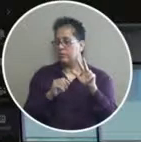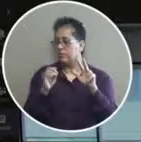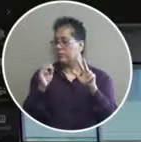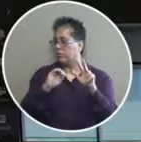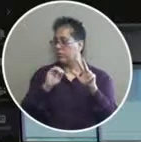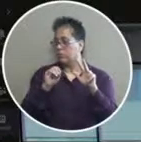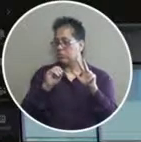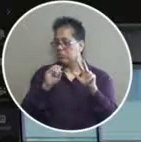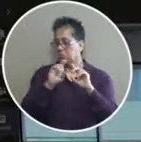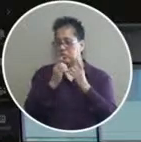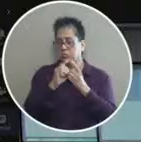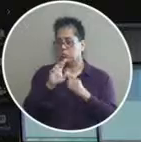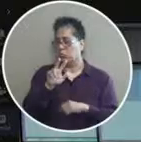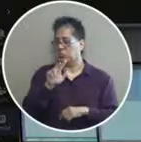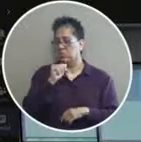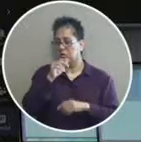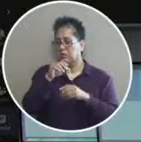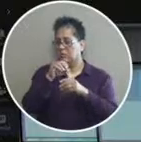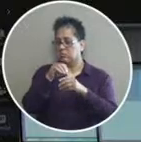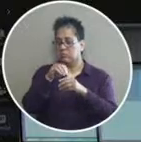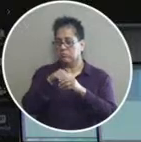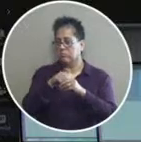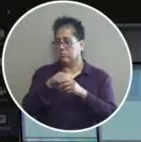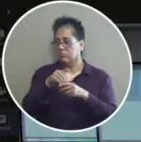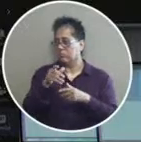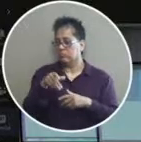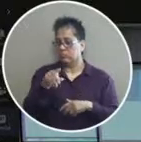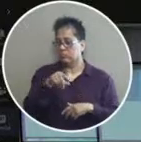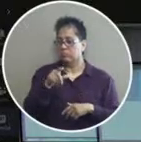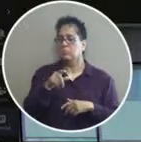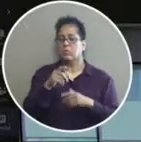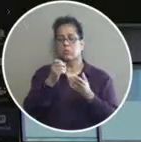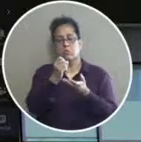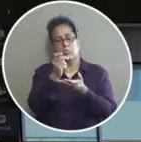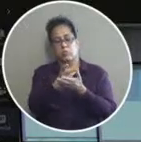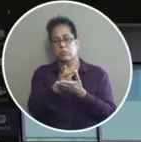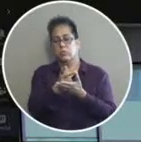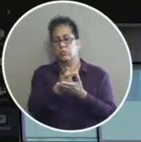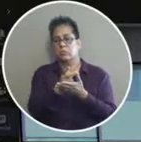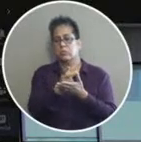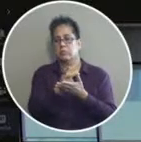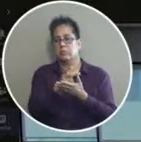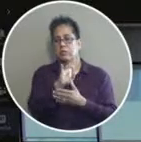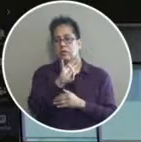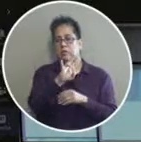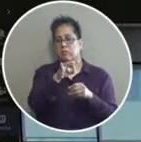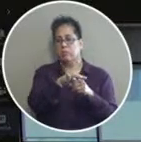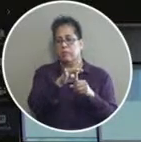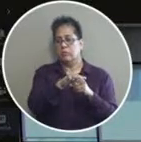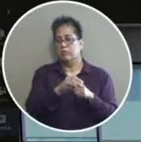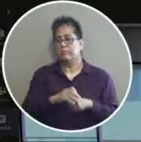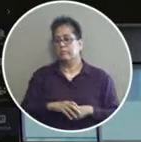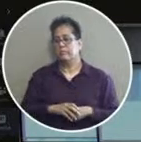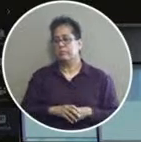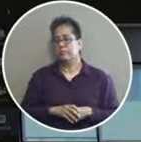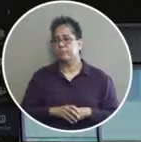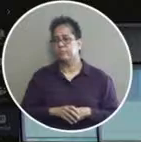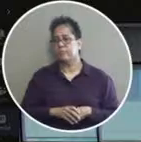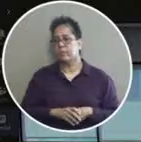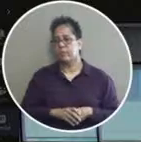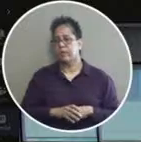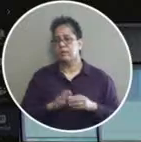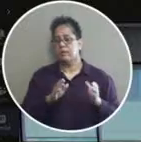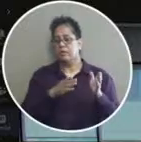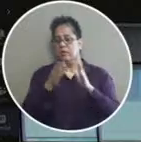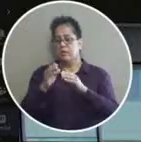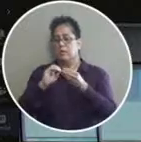I don't believe Representative Hernandez is in the queue, so that motion does pass with 7 affirmative votes.